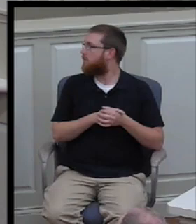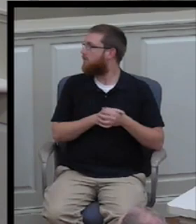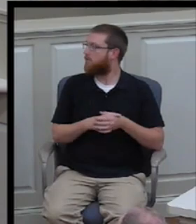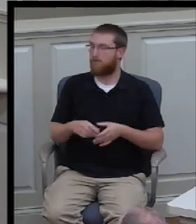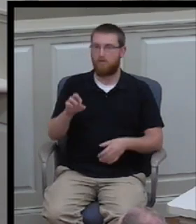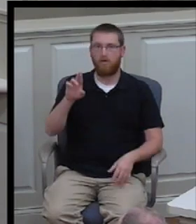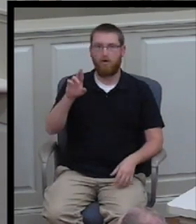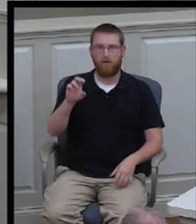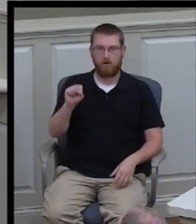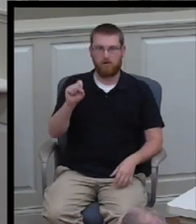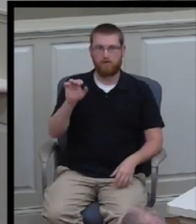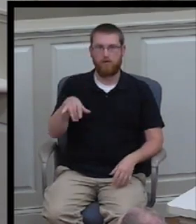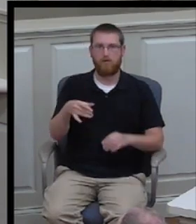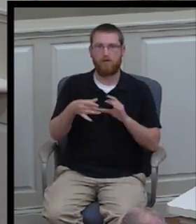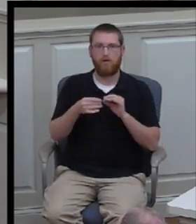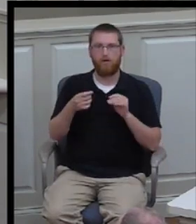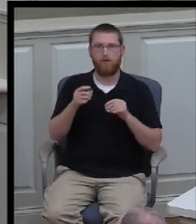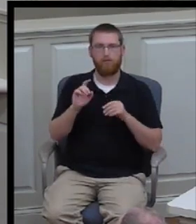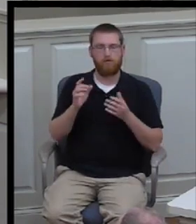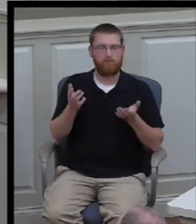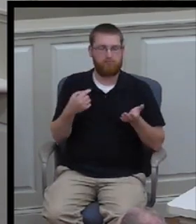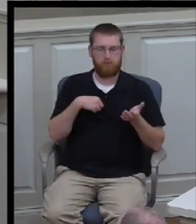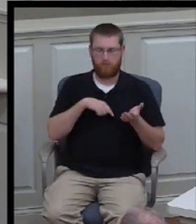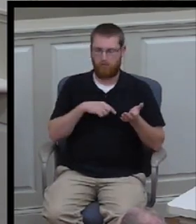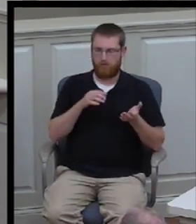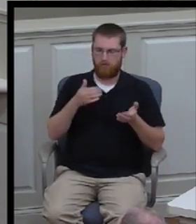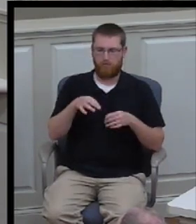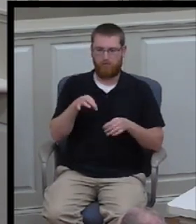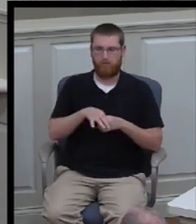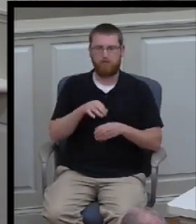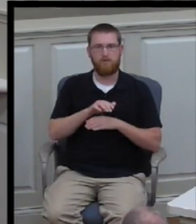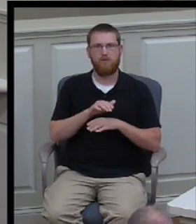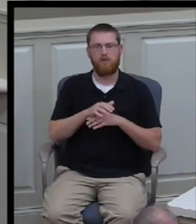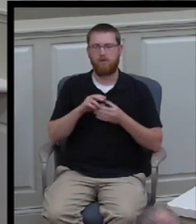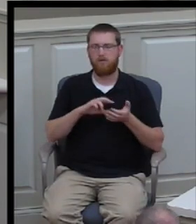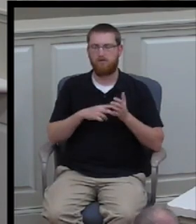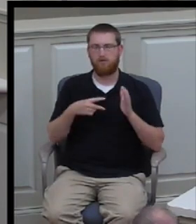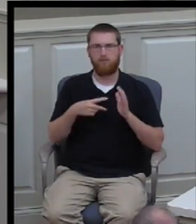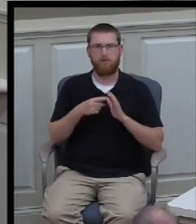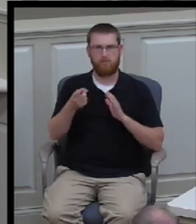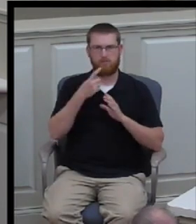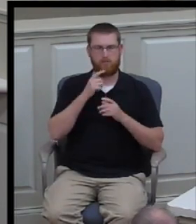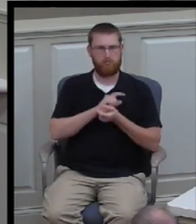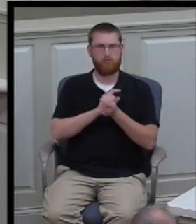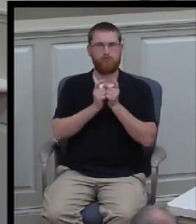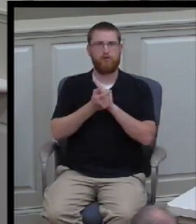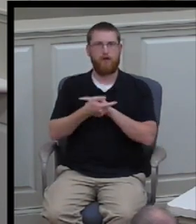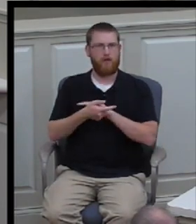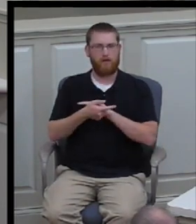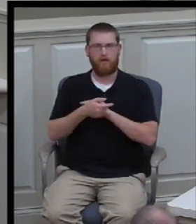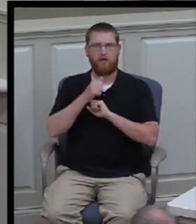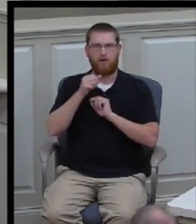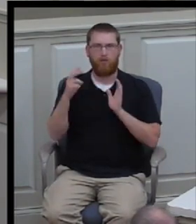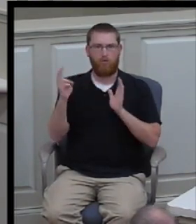Writing off that comment, we're to take action here. So you just expressed to us a change. That's not what we're looking